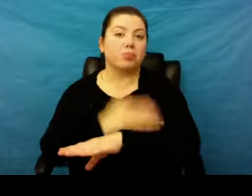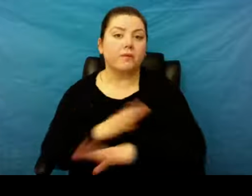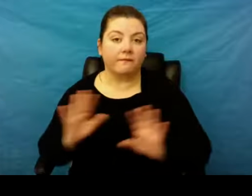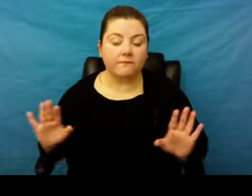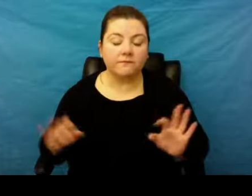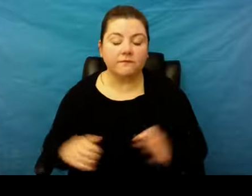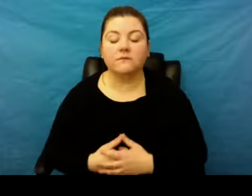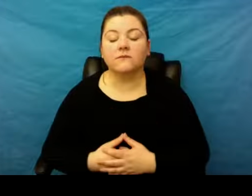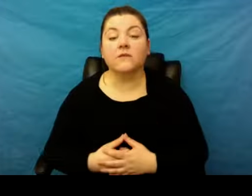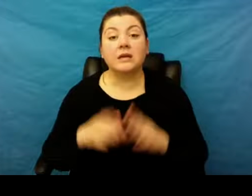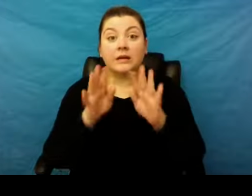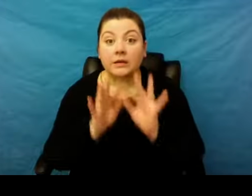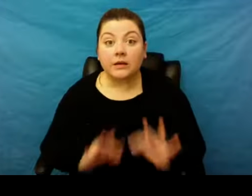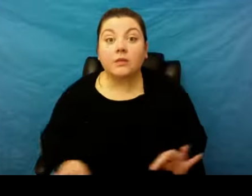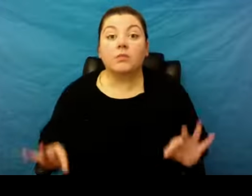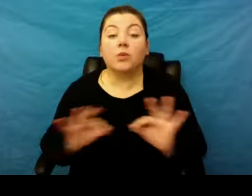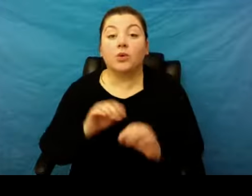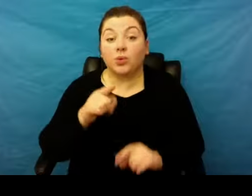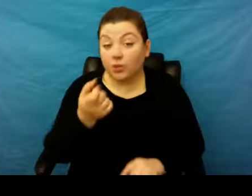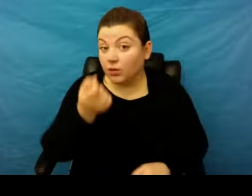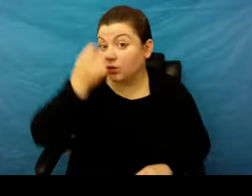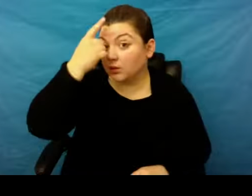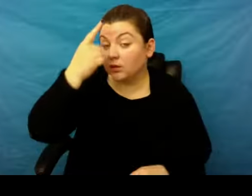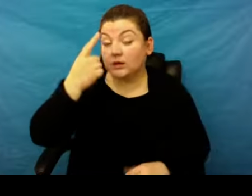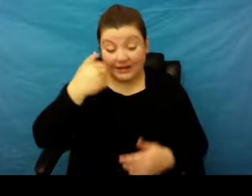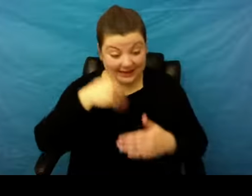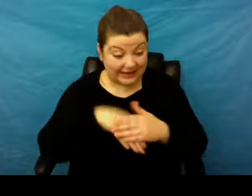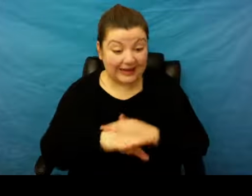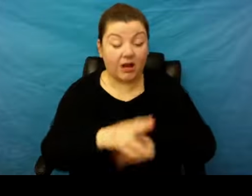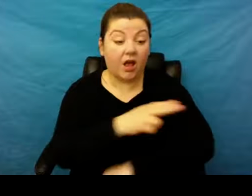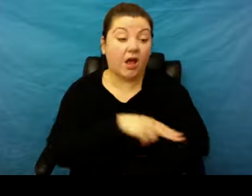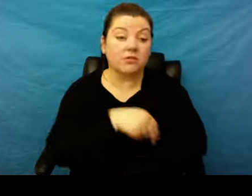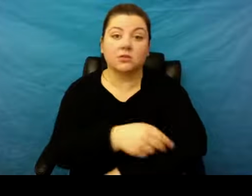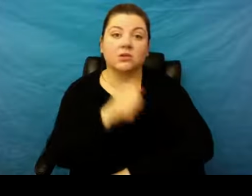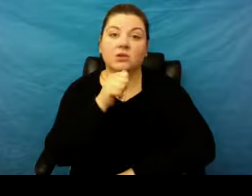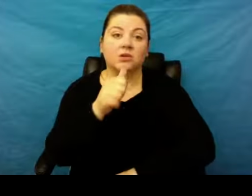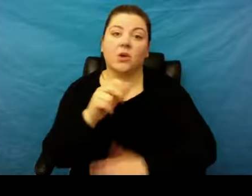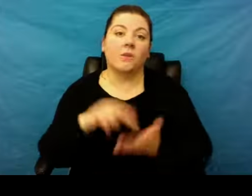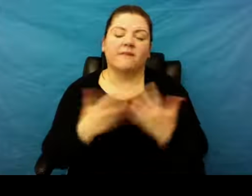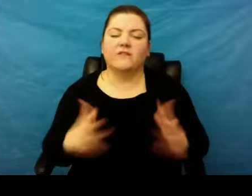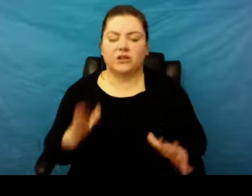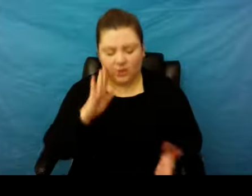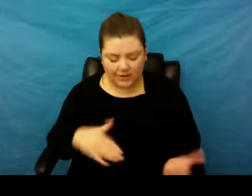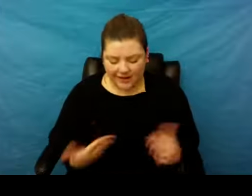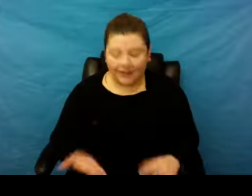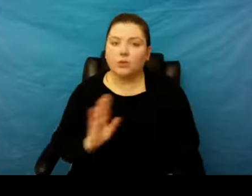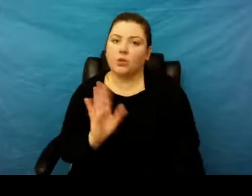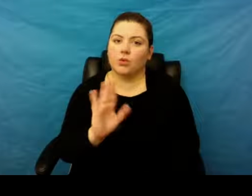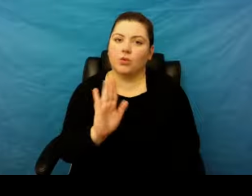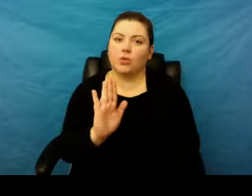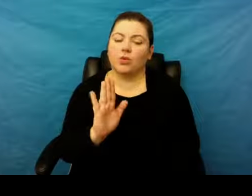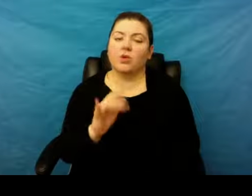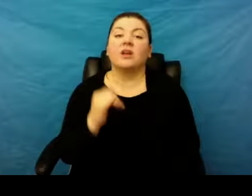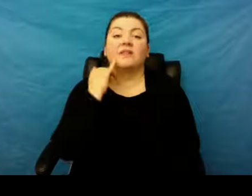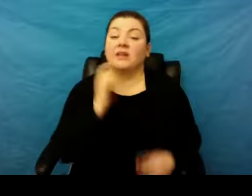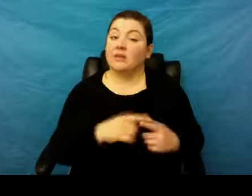the important thing for you guys to know is going to the hospital is not a death sentence. It's a safe place for you to be. Go to the hospital when you're